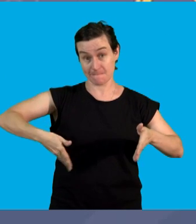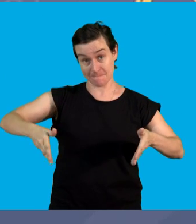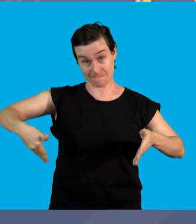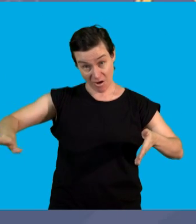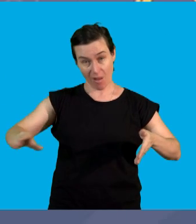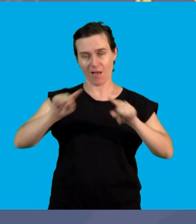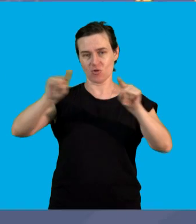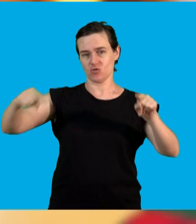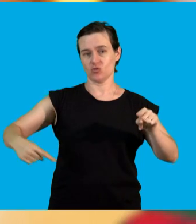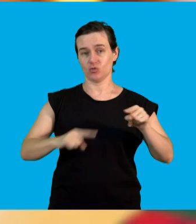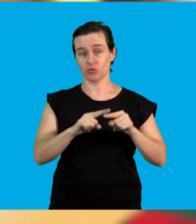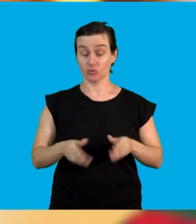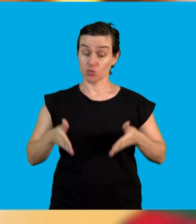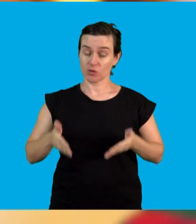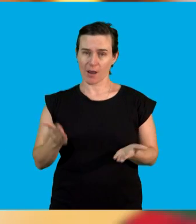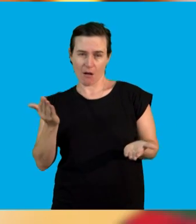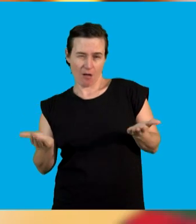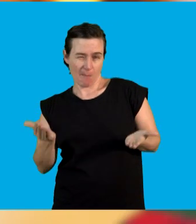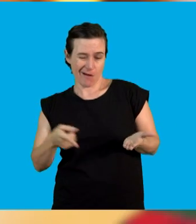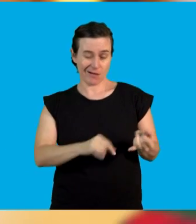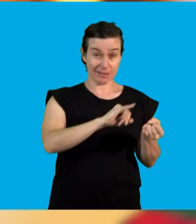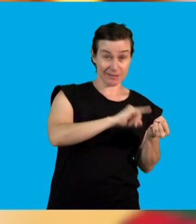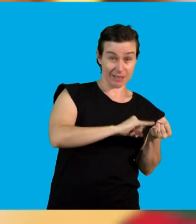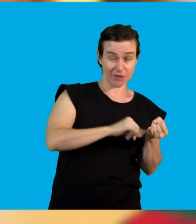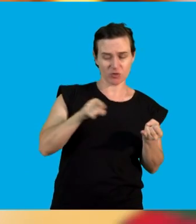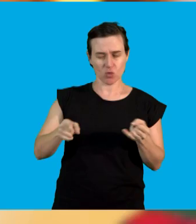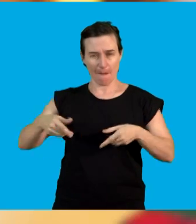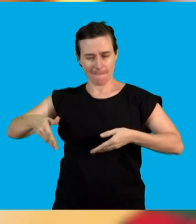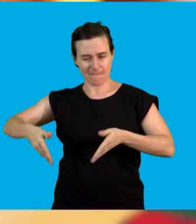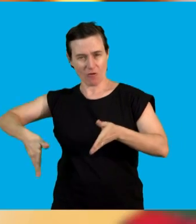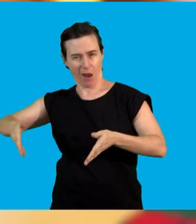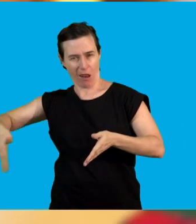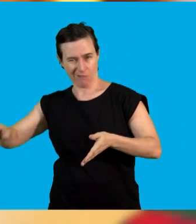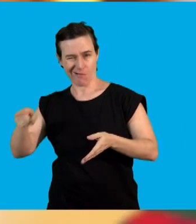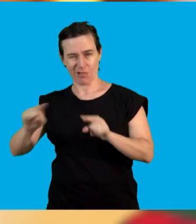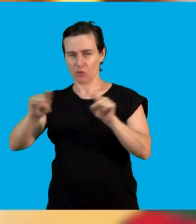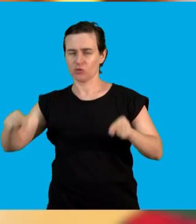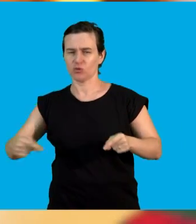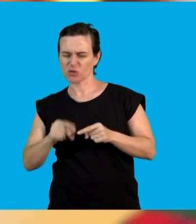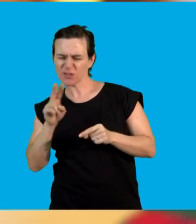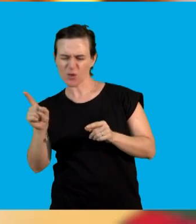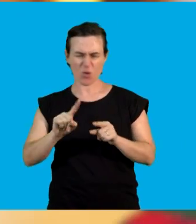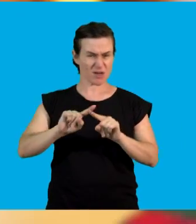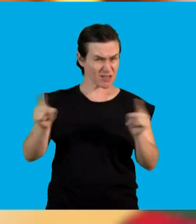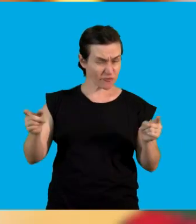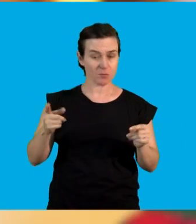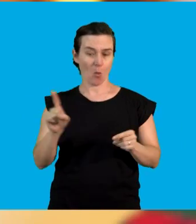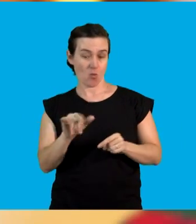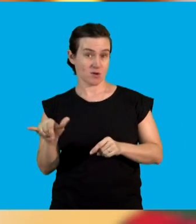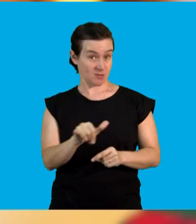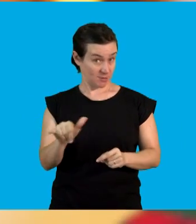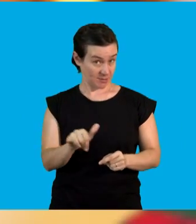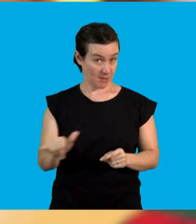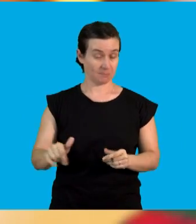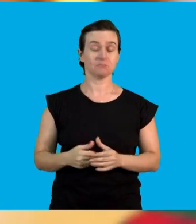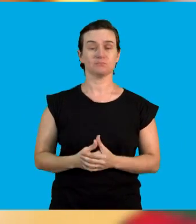to be comparing a series circuit in comparison with a parallel circuit to see the differences between the two and also the similarities if there are